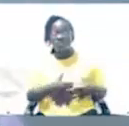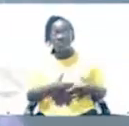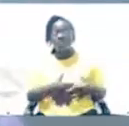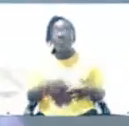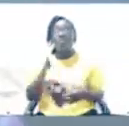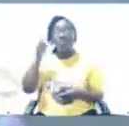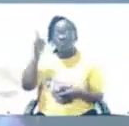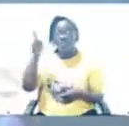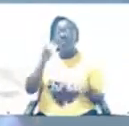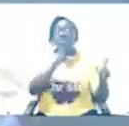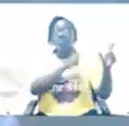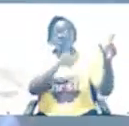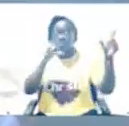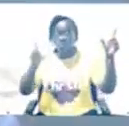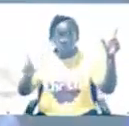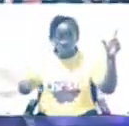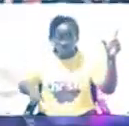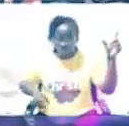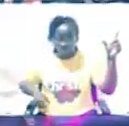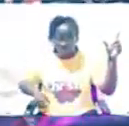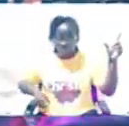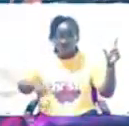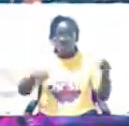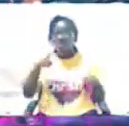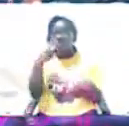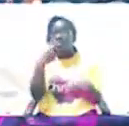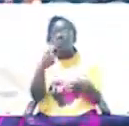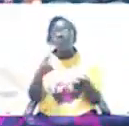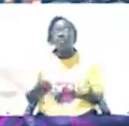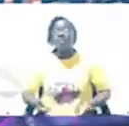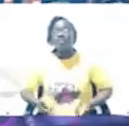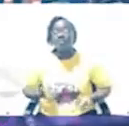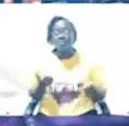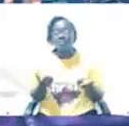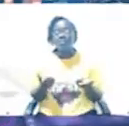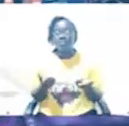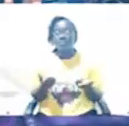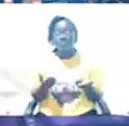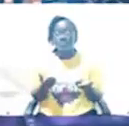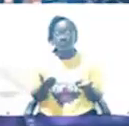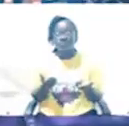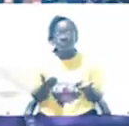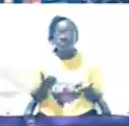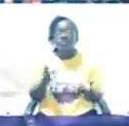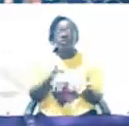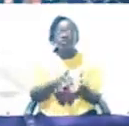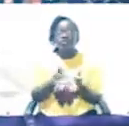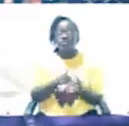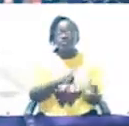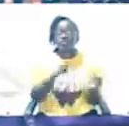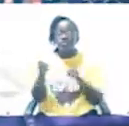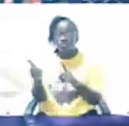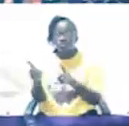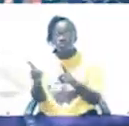Lord. He is alive. He went to the great side.